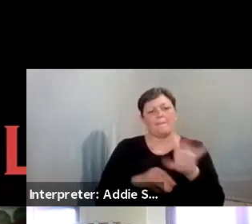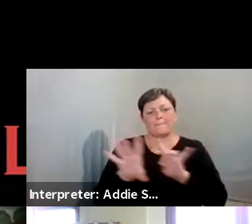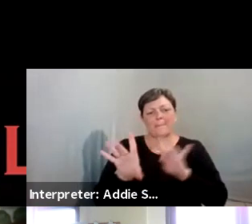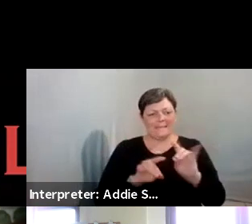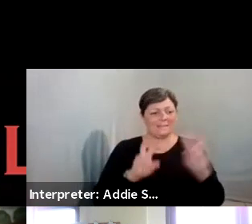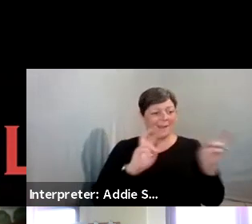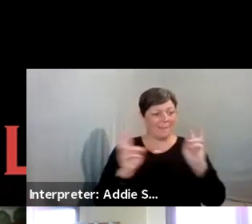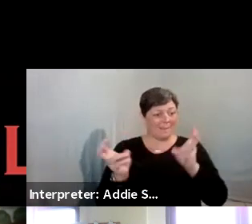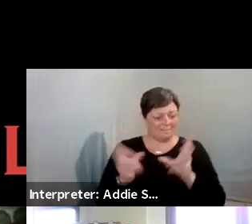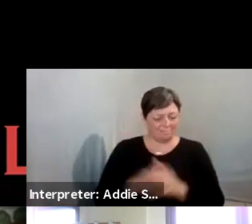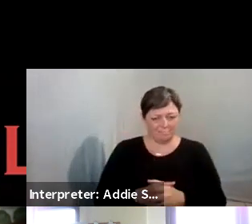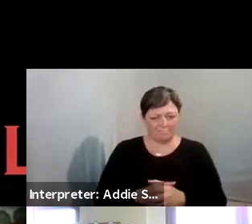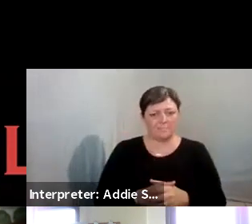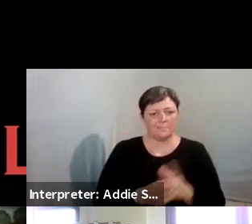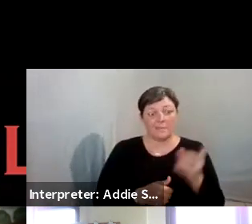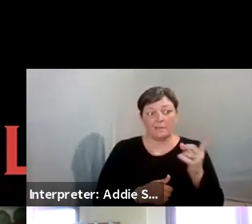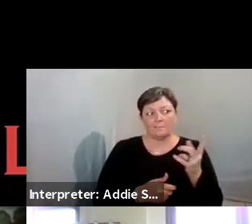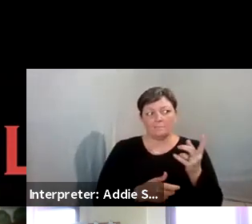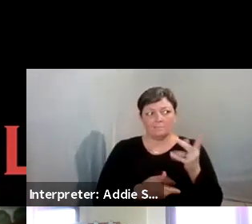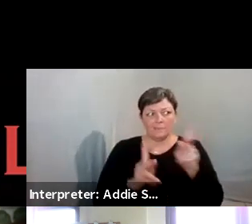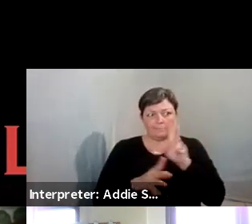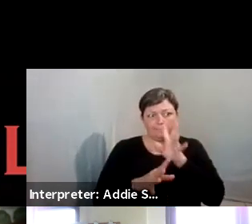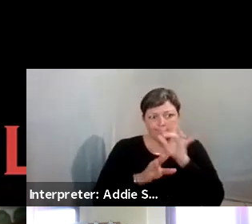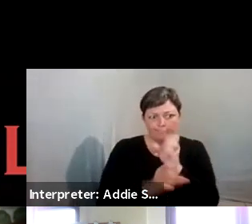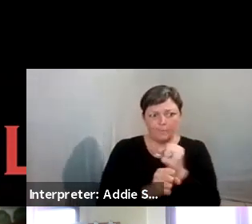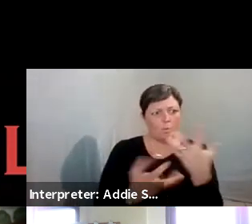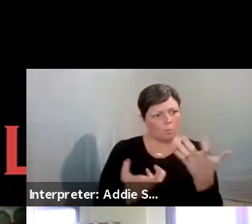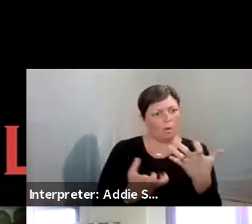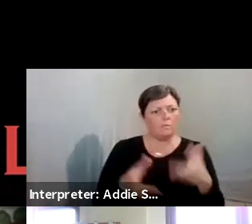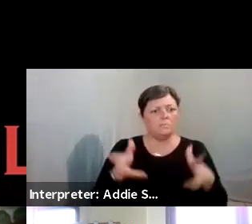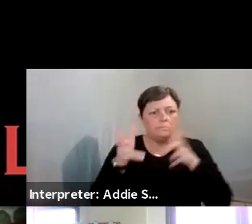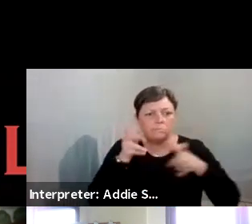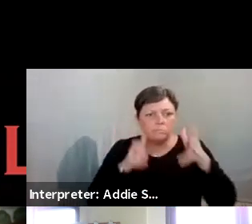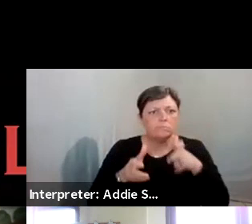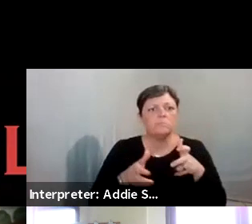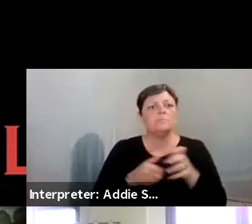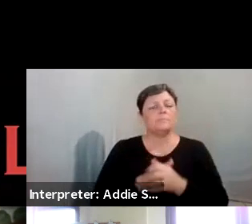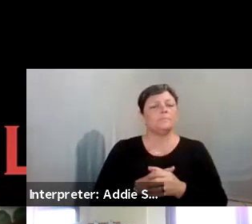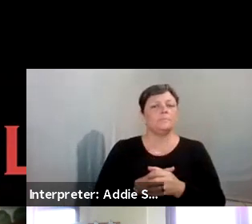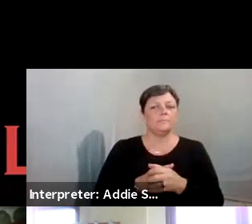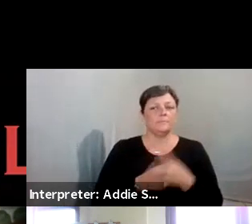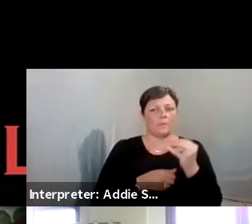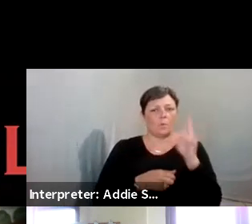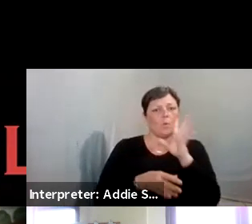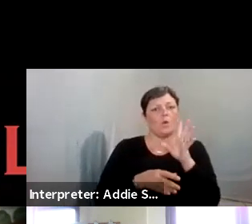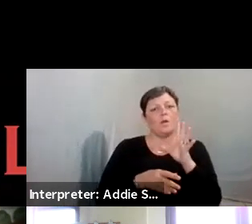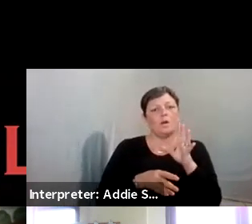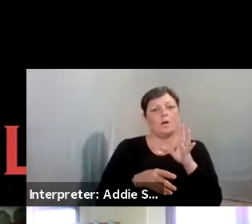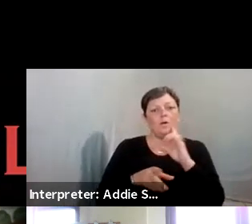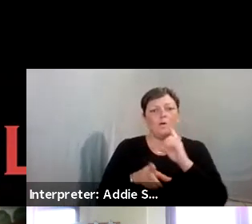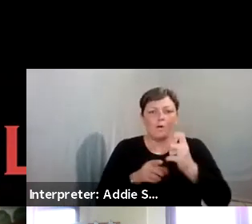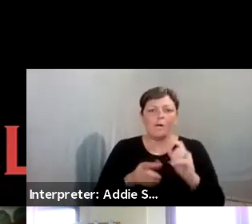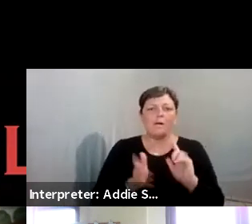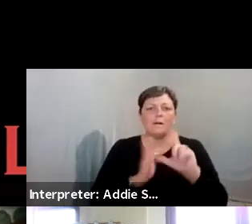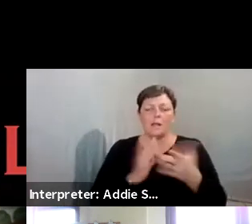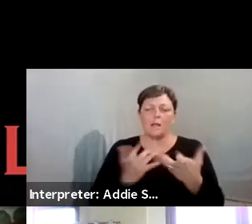that sound interesting and people want to hear about and are going to call you afterwards and say, I'd like to